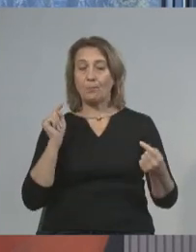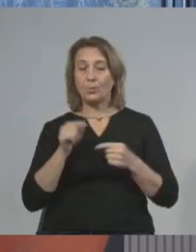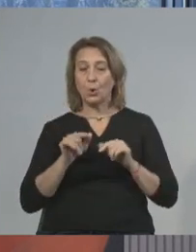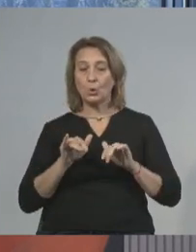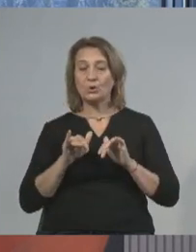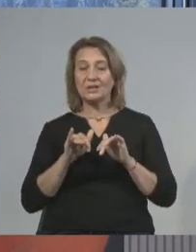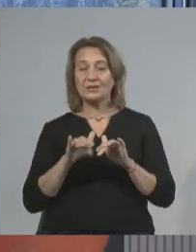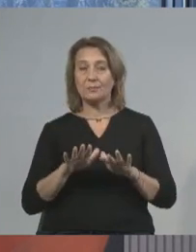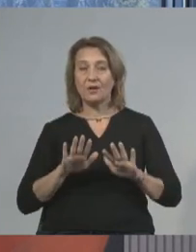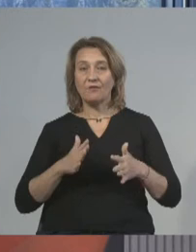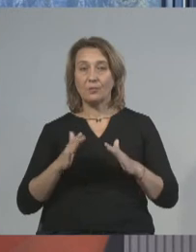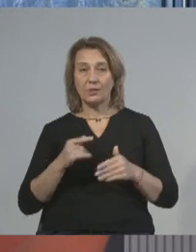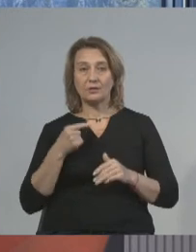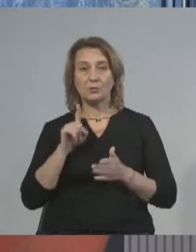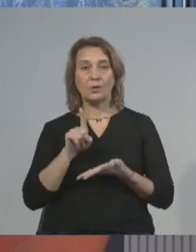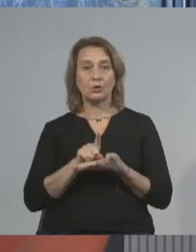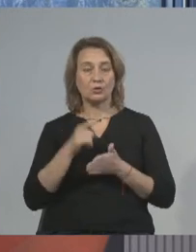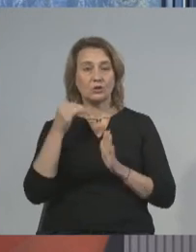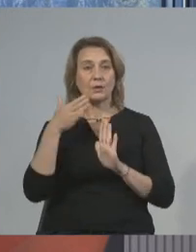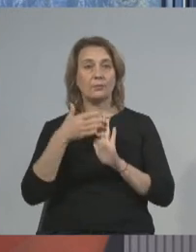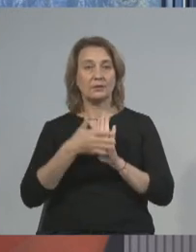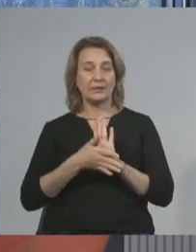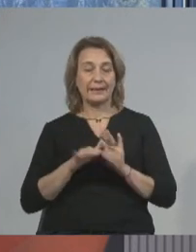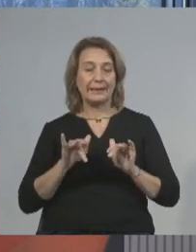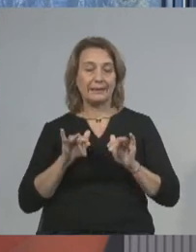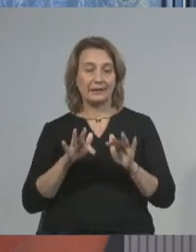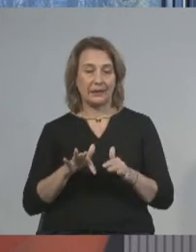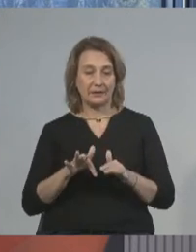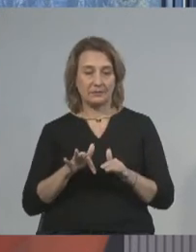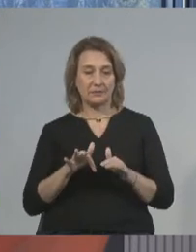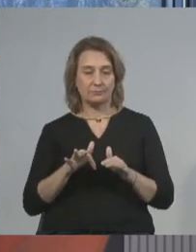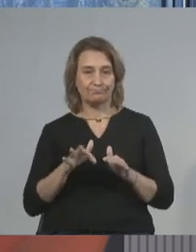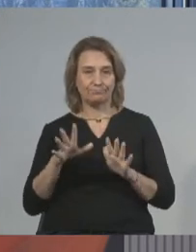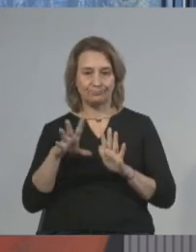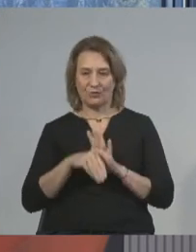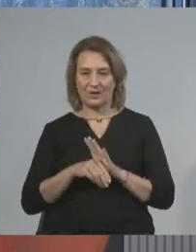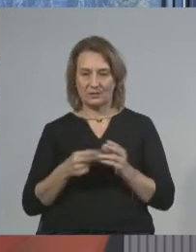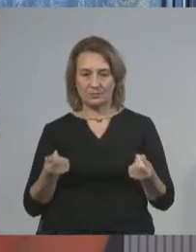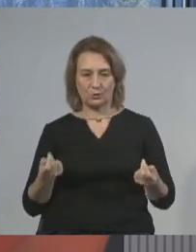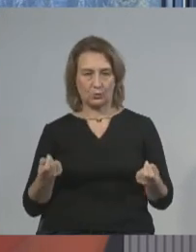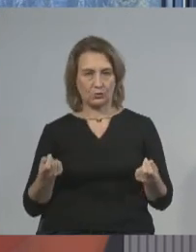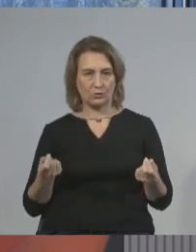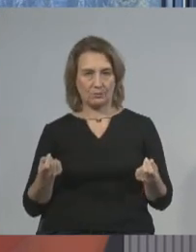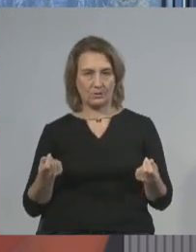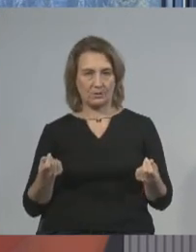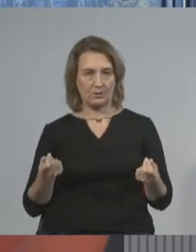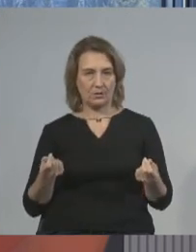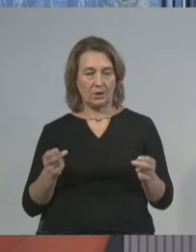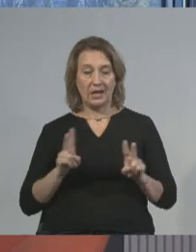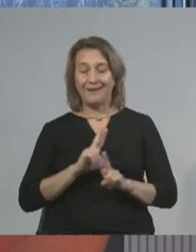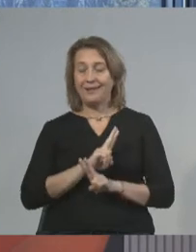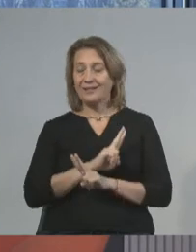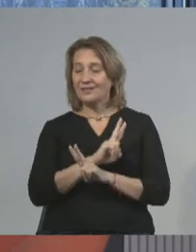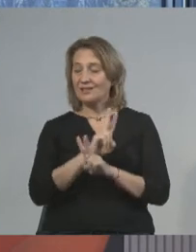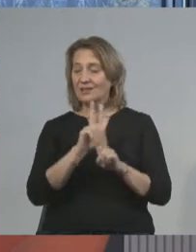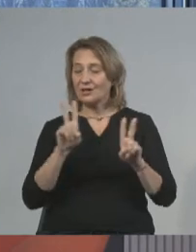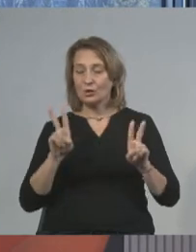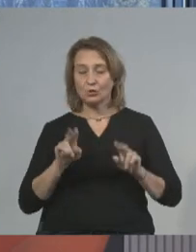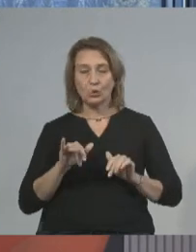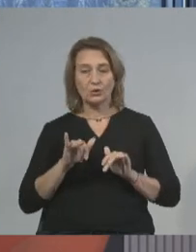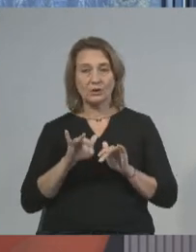talking about countering this misinformation we understand that their activities is related to